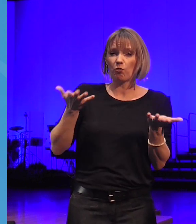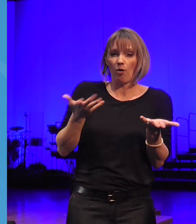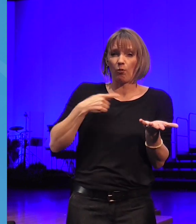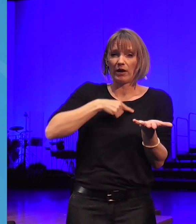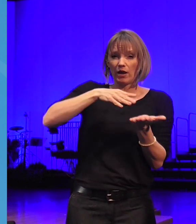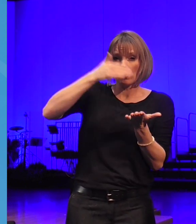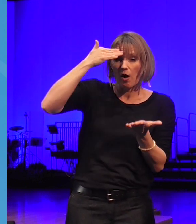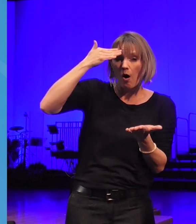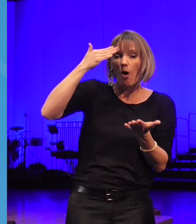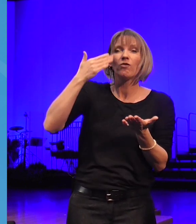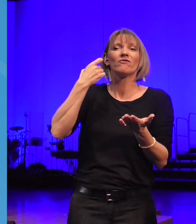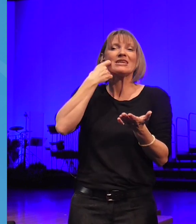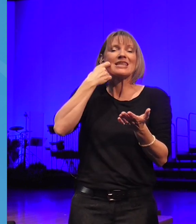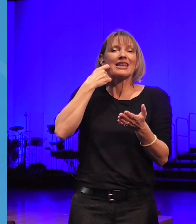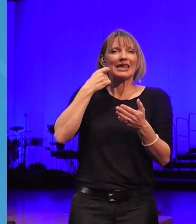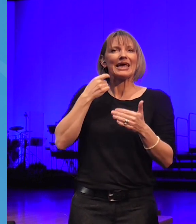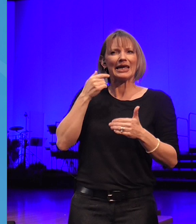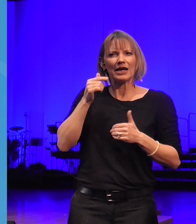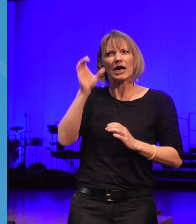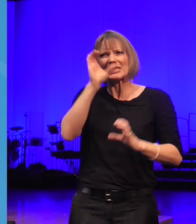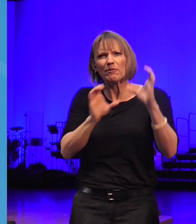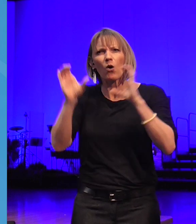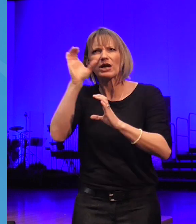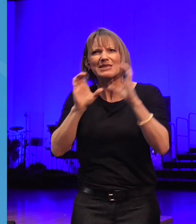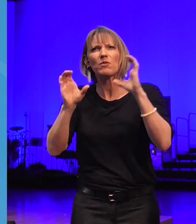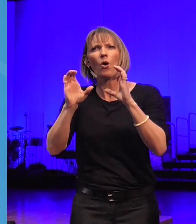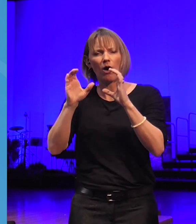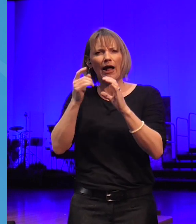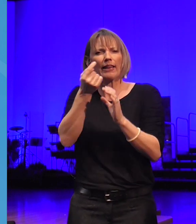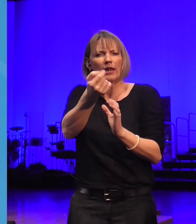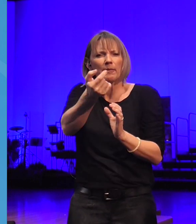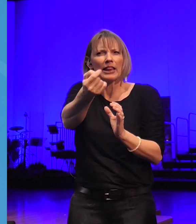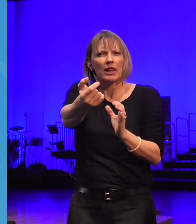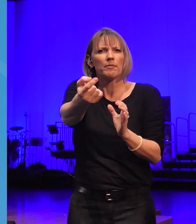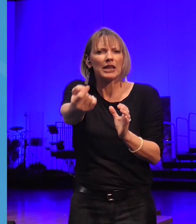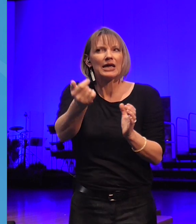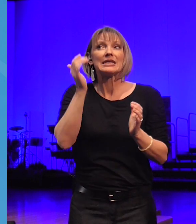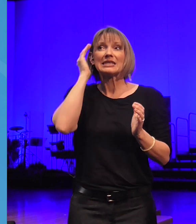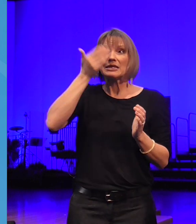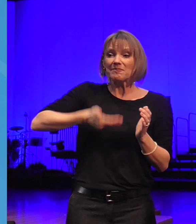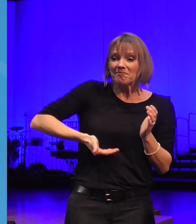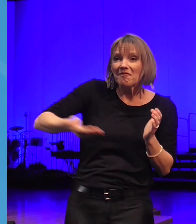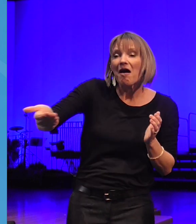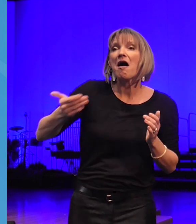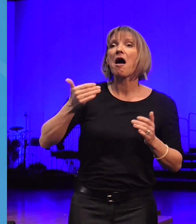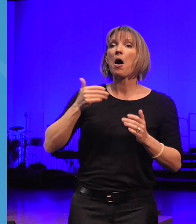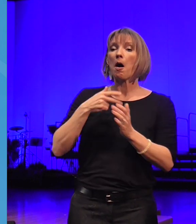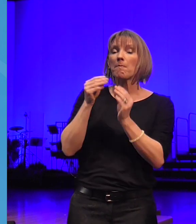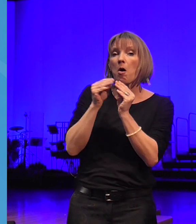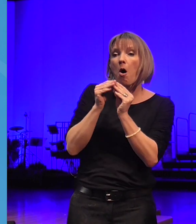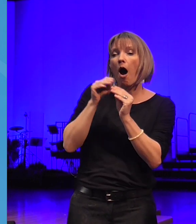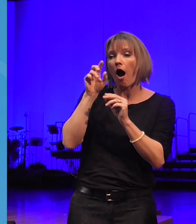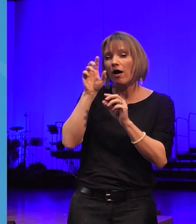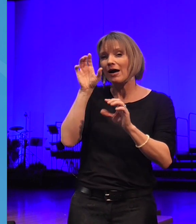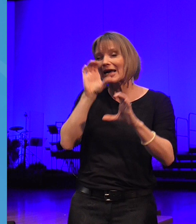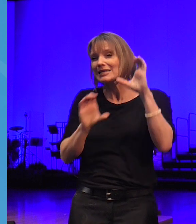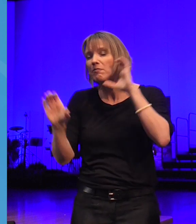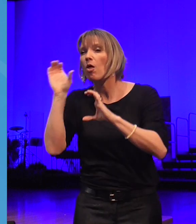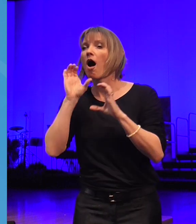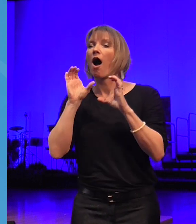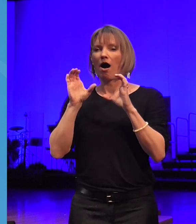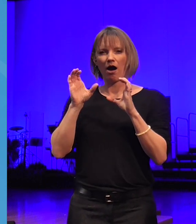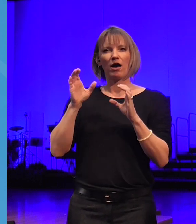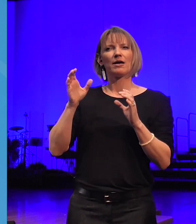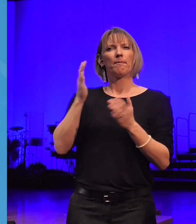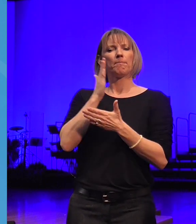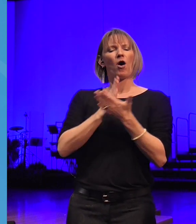a little way out, maybe ankle deep, and the water seems inviting. Some part of our being knows this is where we came